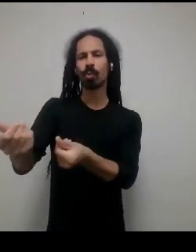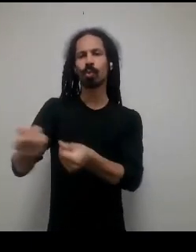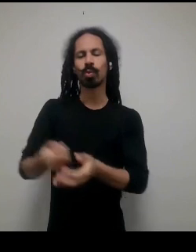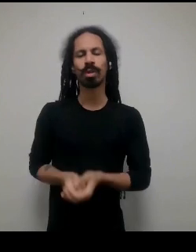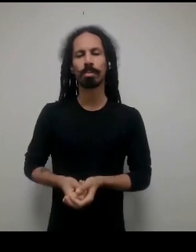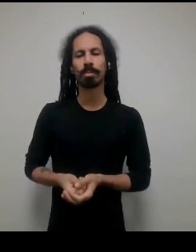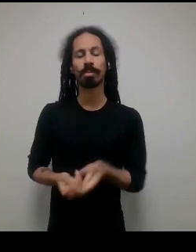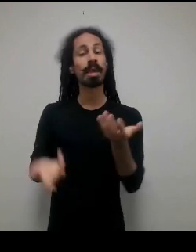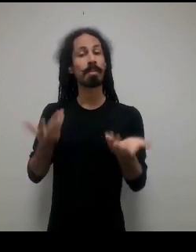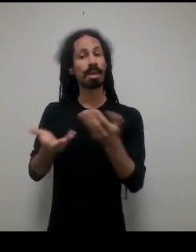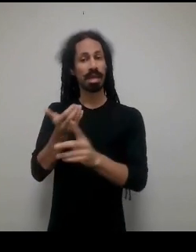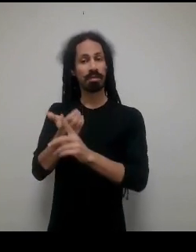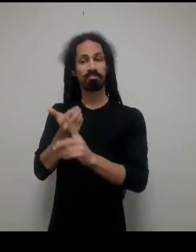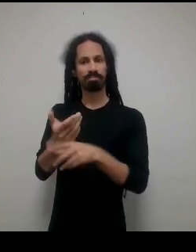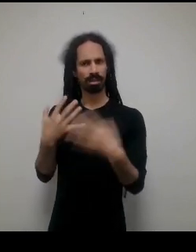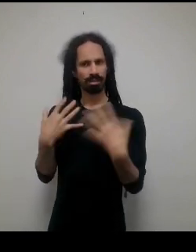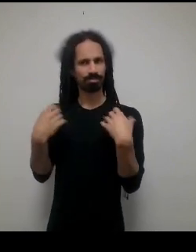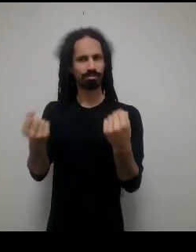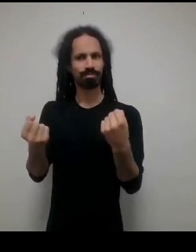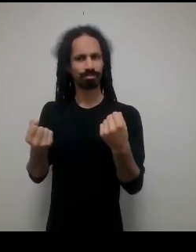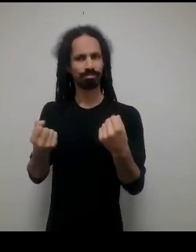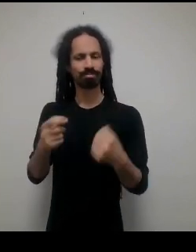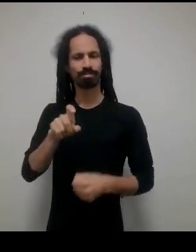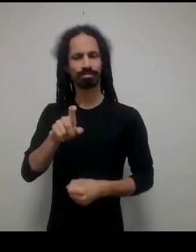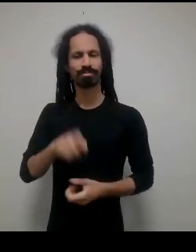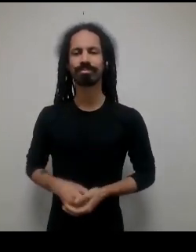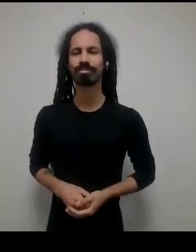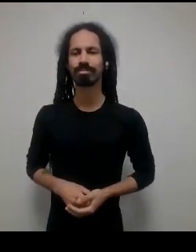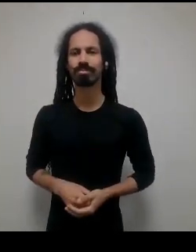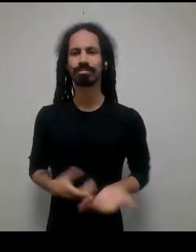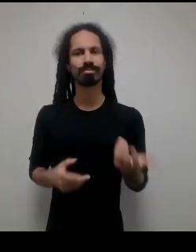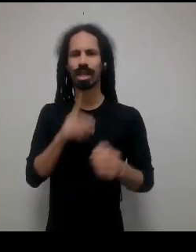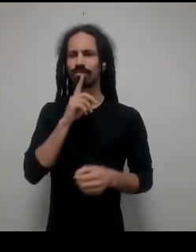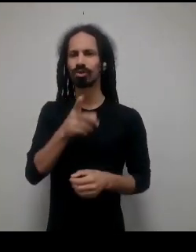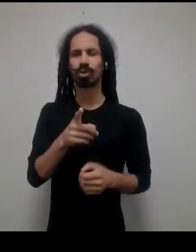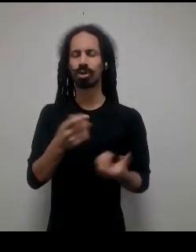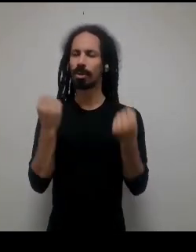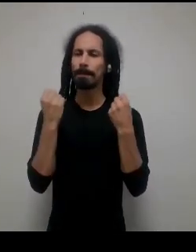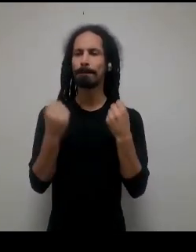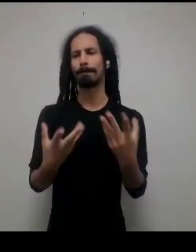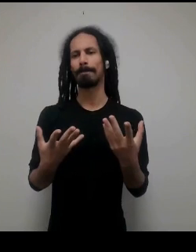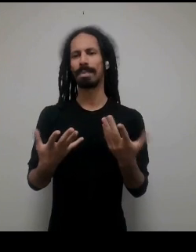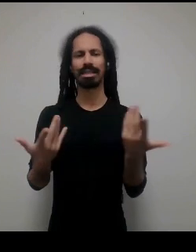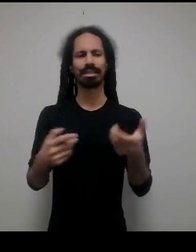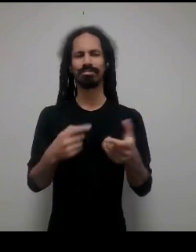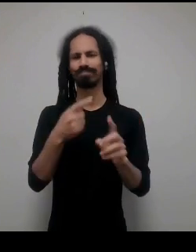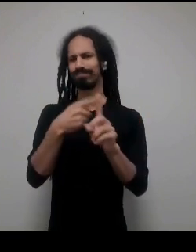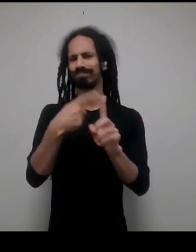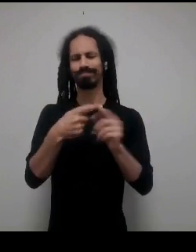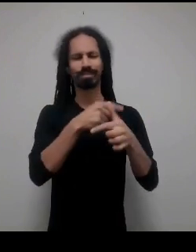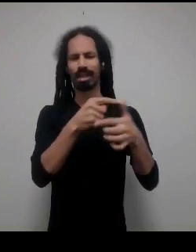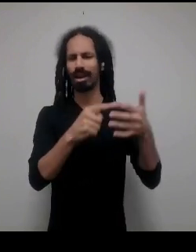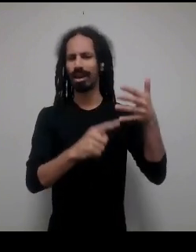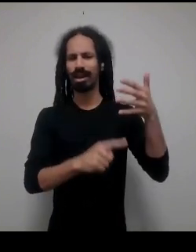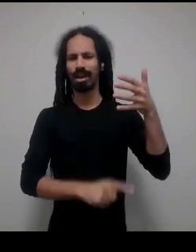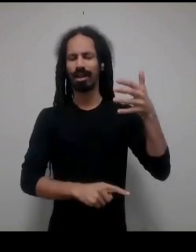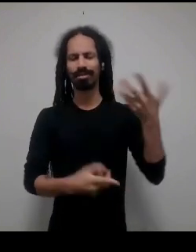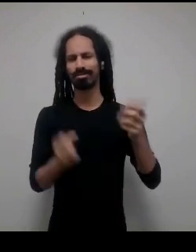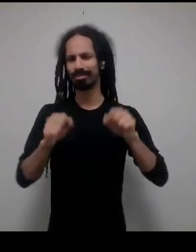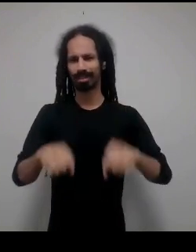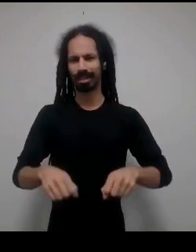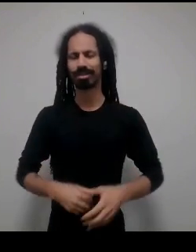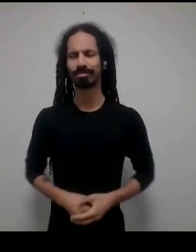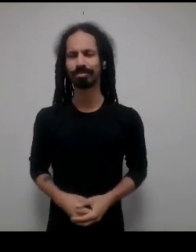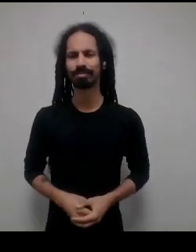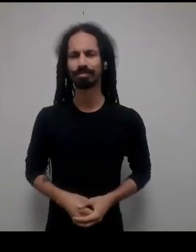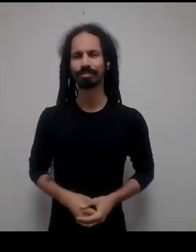confidence that the speaker spoke with, and we could go on. I'm sure there's other things that would constitute a good presentation.